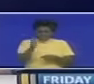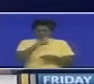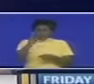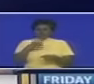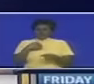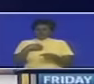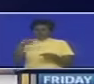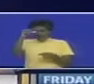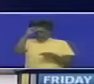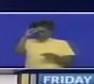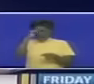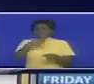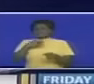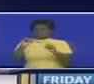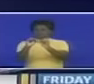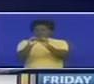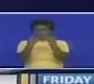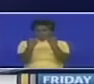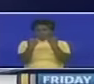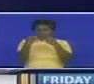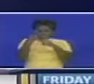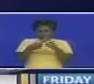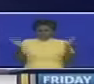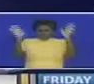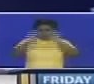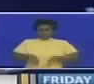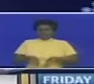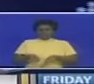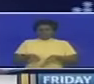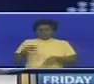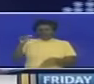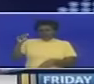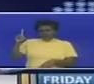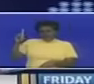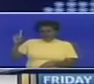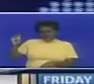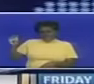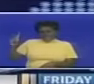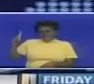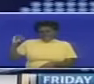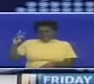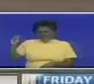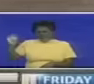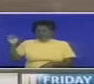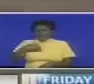now moved in to save it from sliding into oblivion. Adelaide Changole with the details.